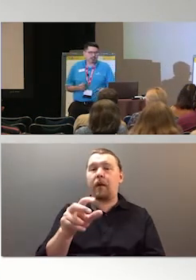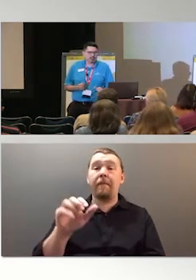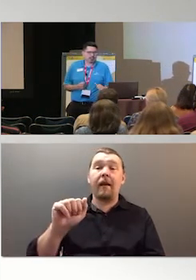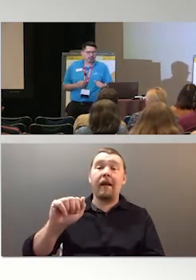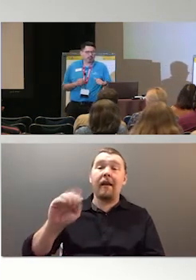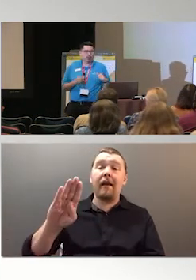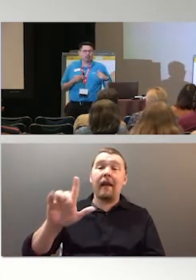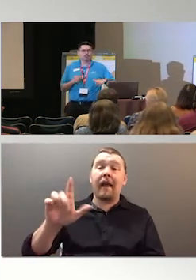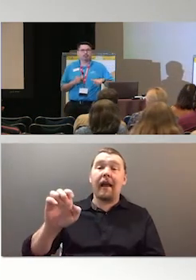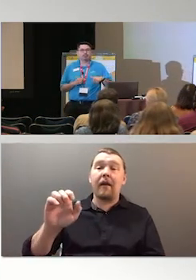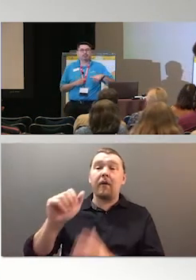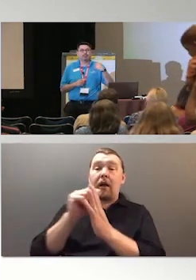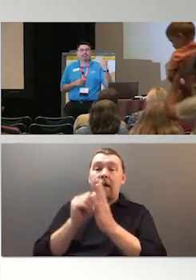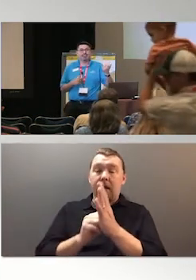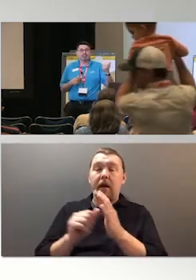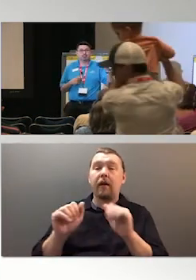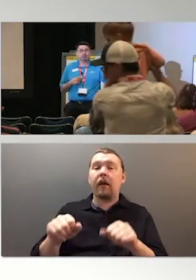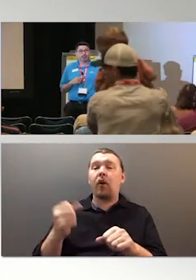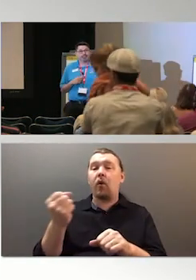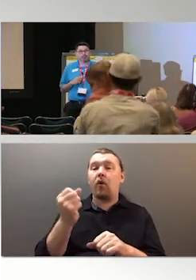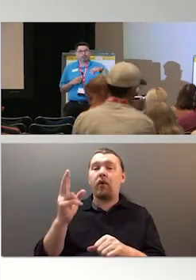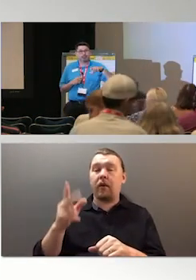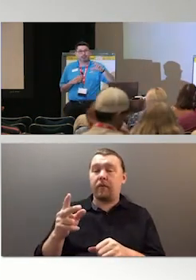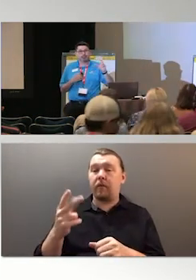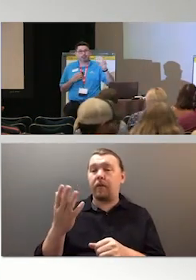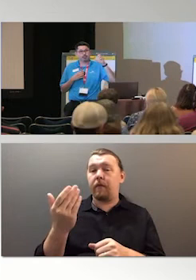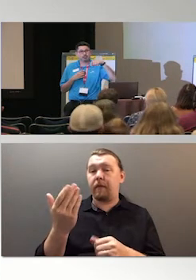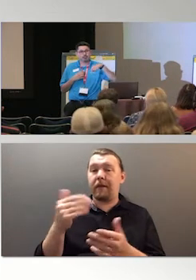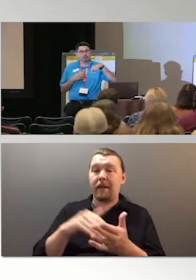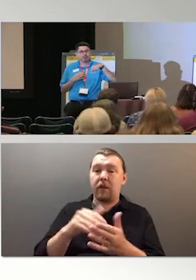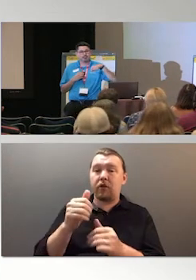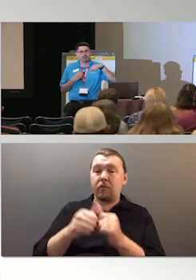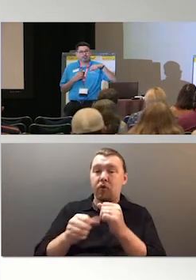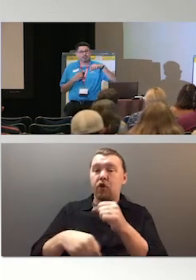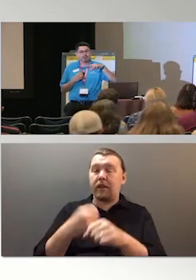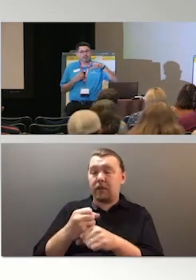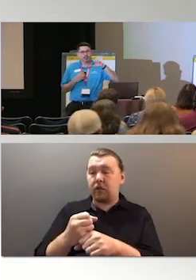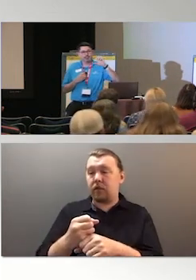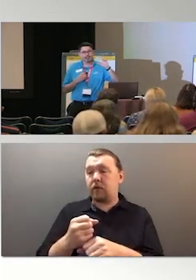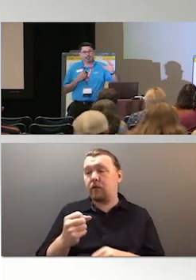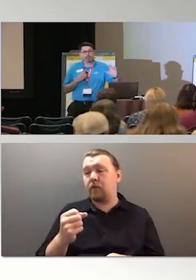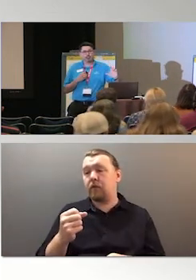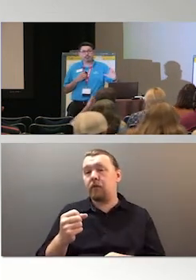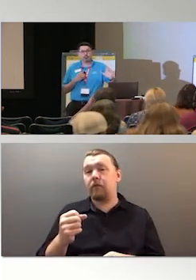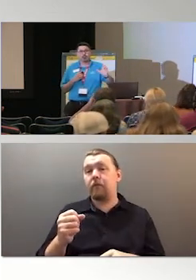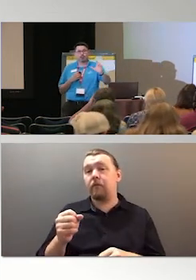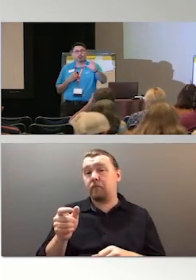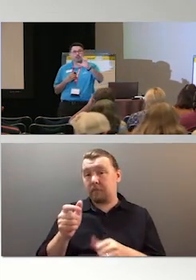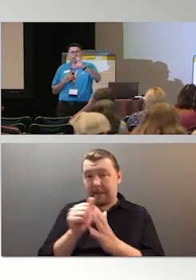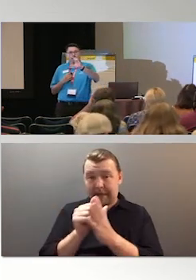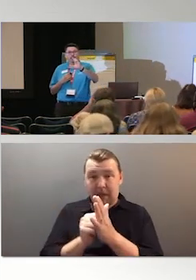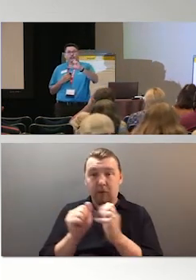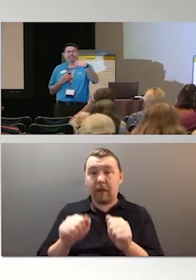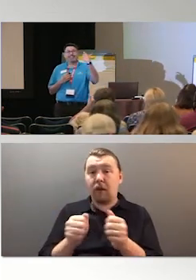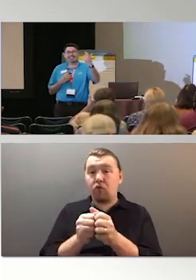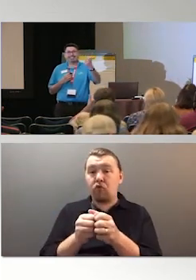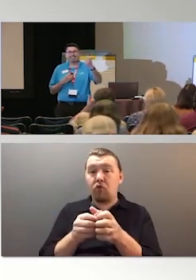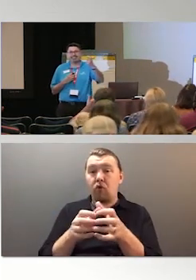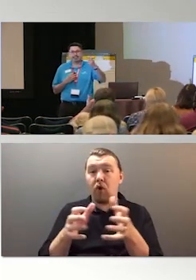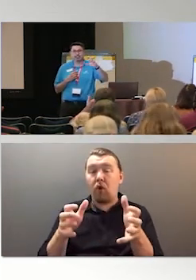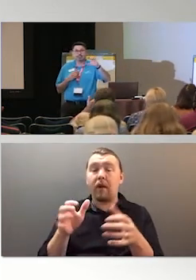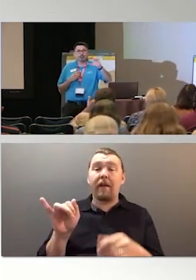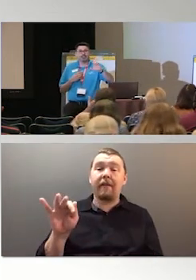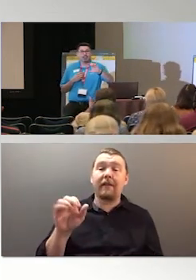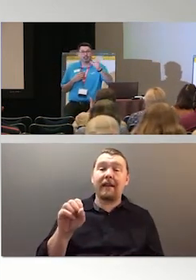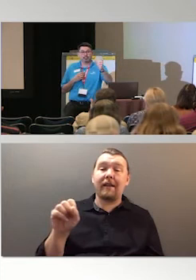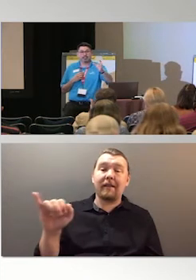ABLE account can hold up to $15,000 per calendar year, can be contributed to the account. These accounts can grow. If you're on SSI,